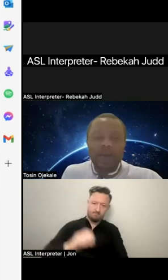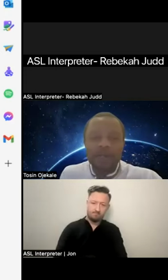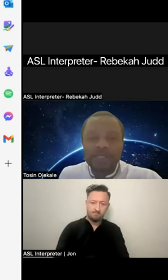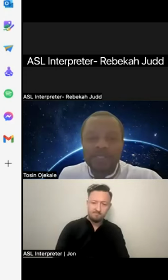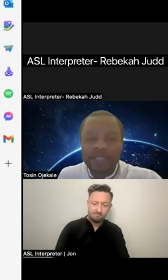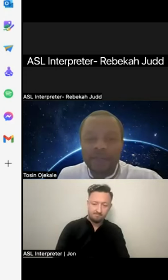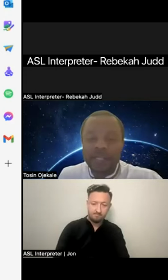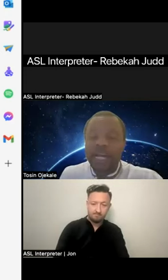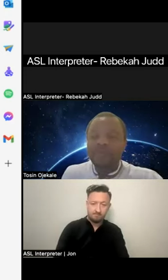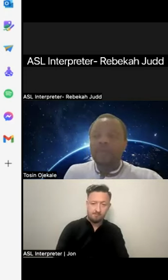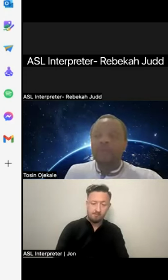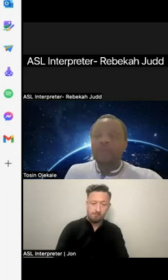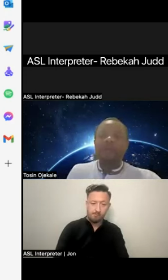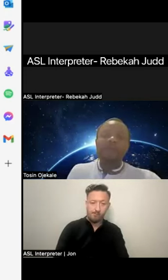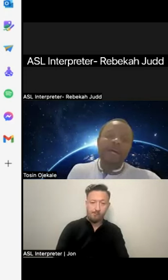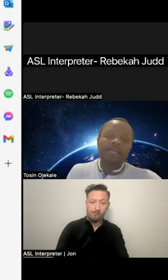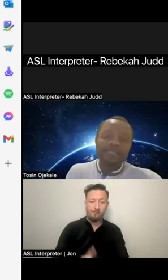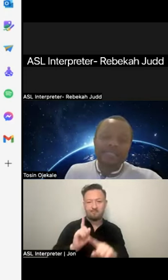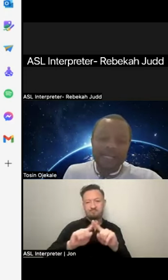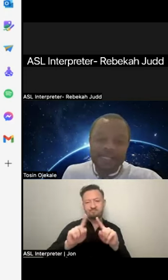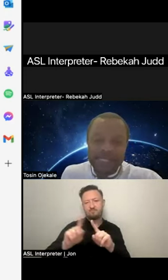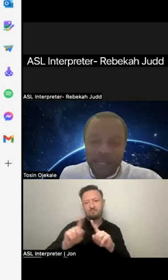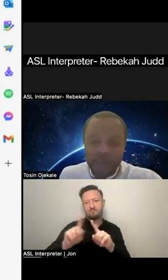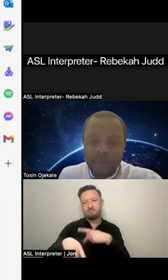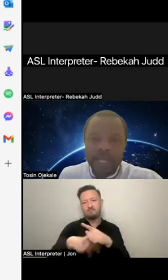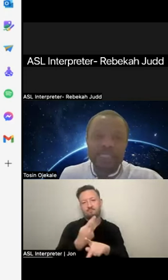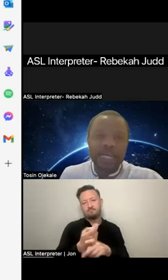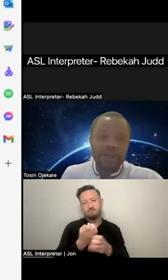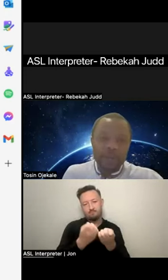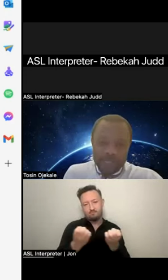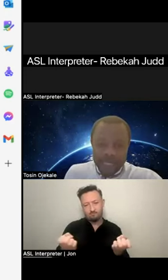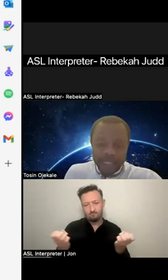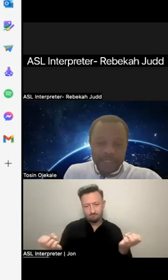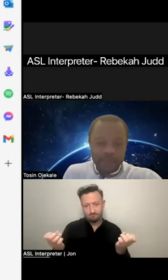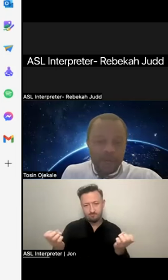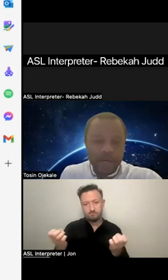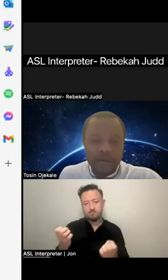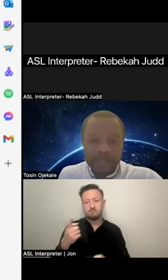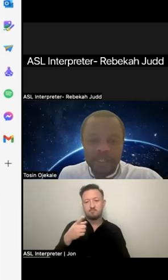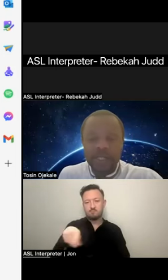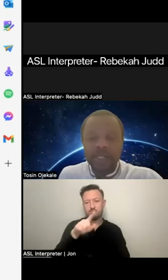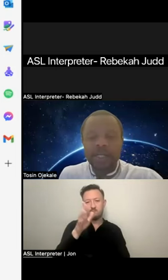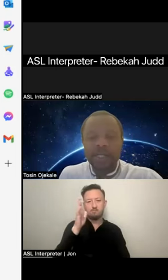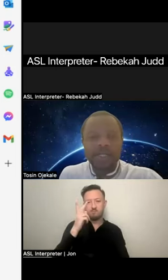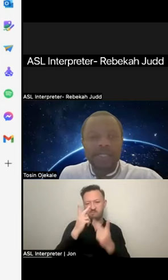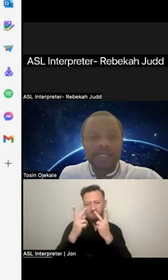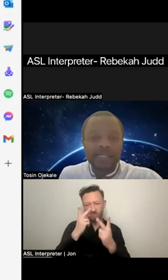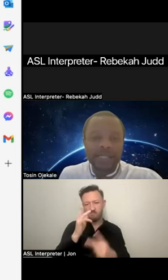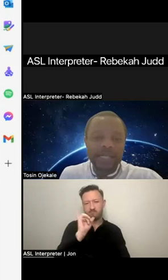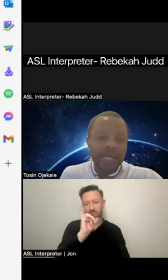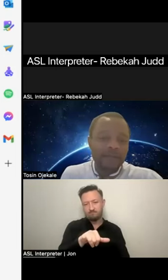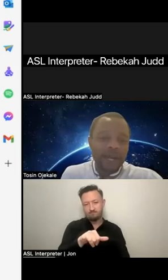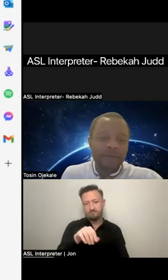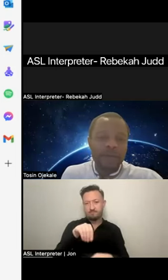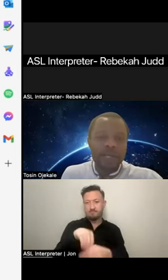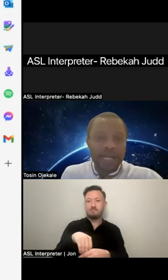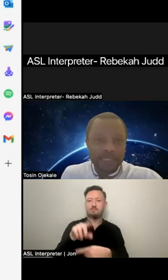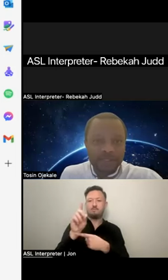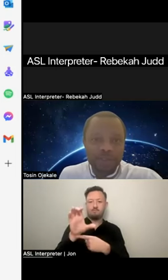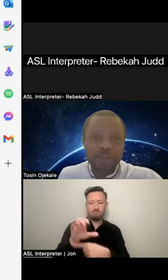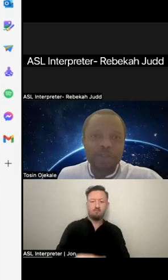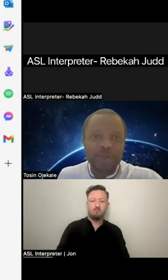these are the different types of fire detecting equipment that you are most likely to come across in a data center